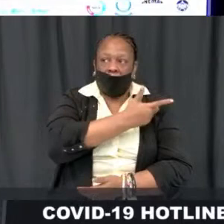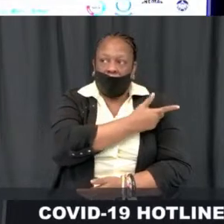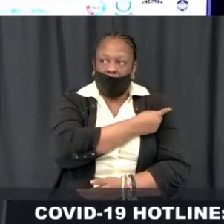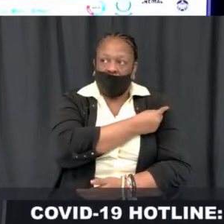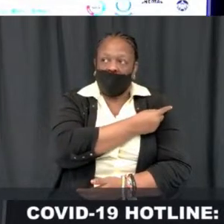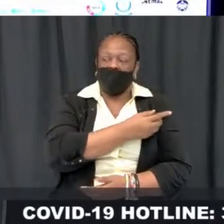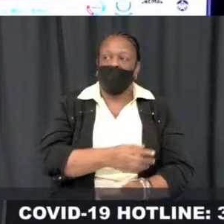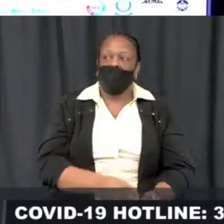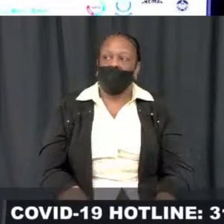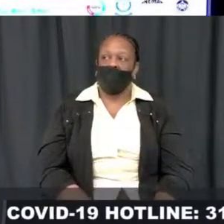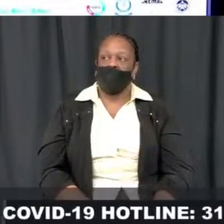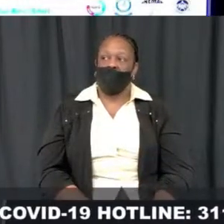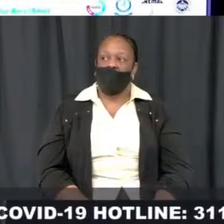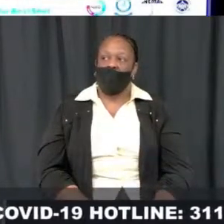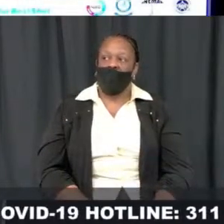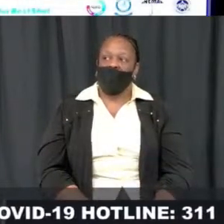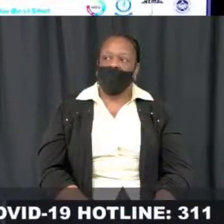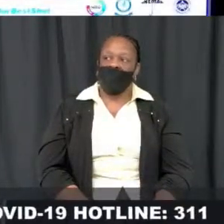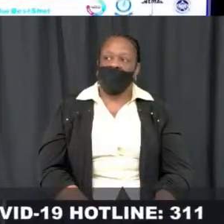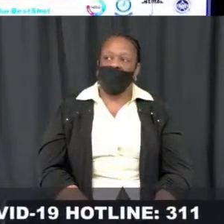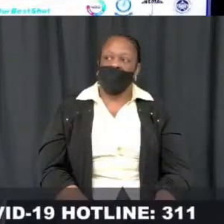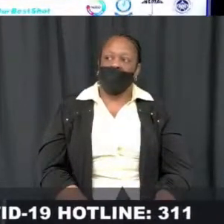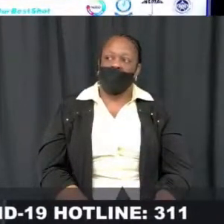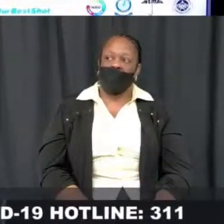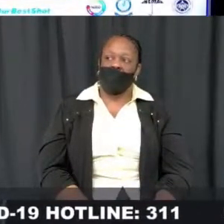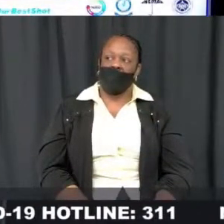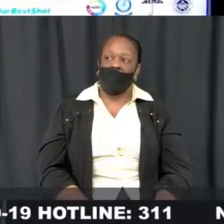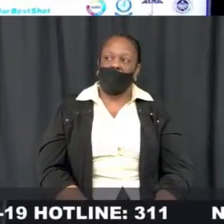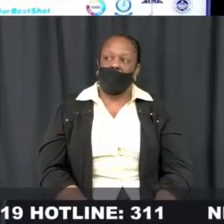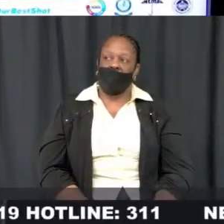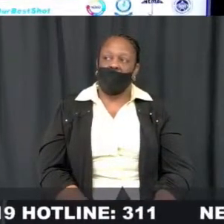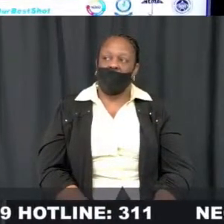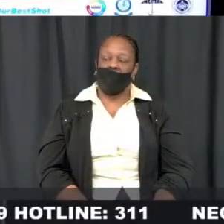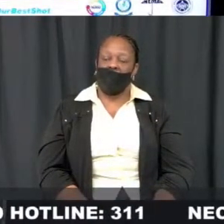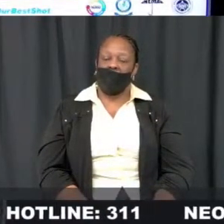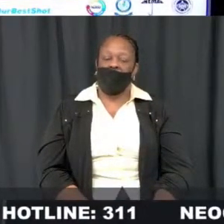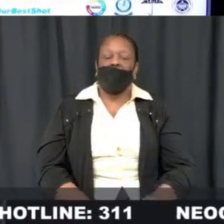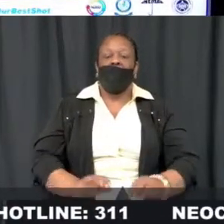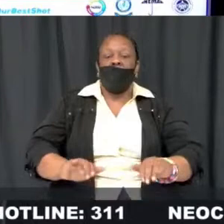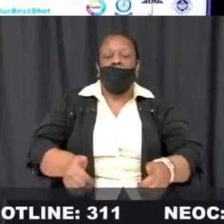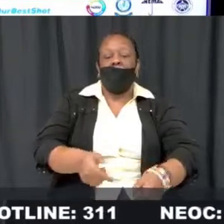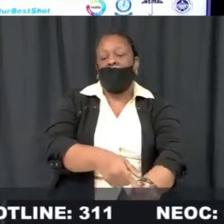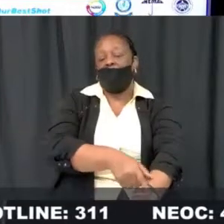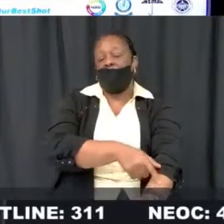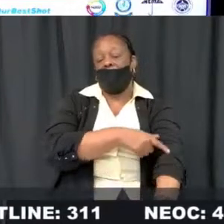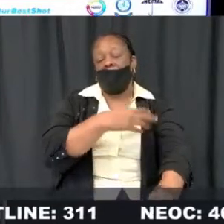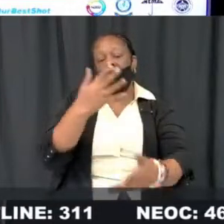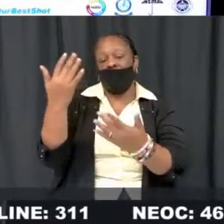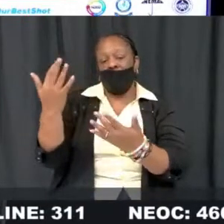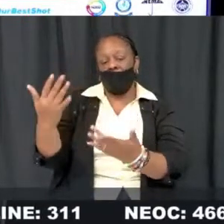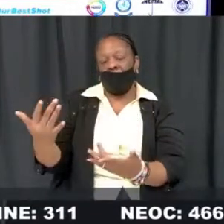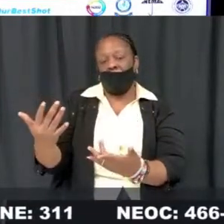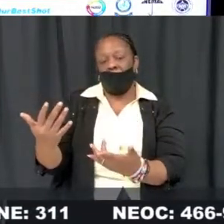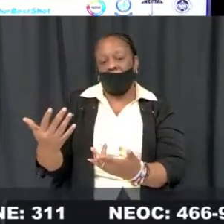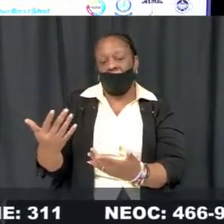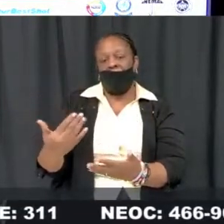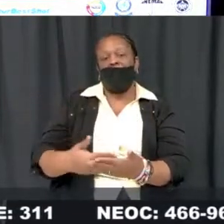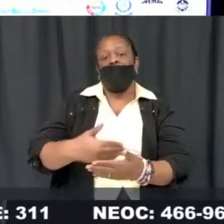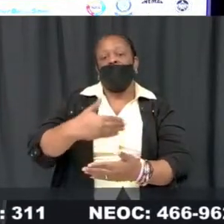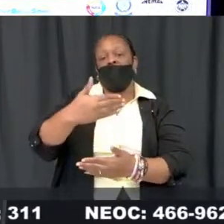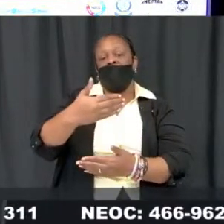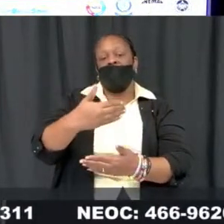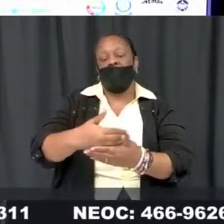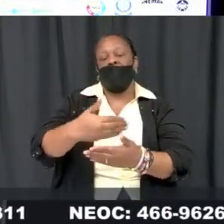vaccinated, how long do they have to wait before they can be vaccinated? A person who has recovered